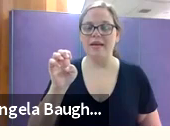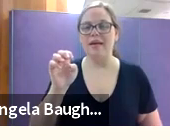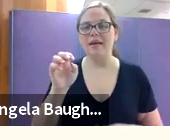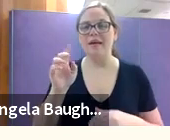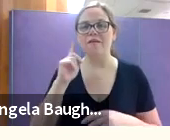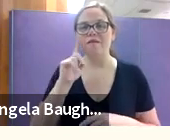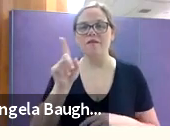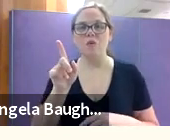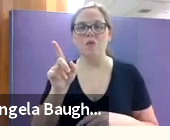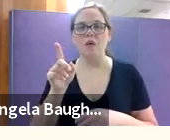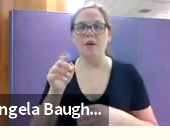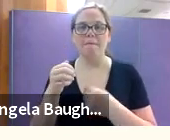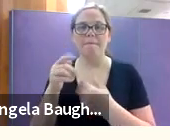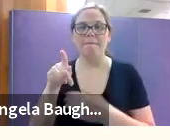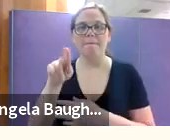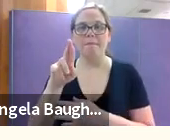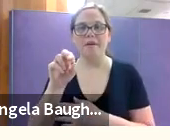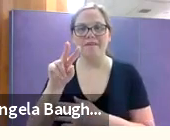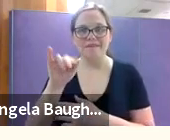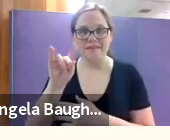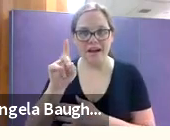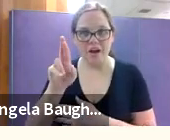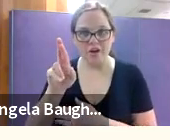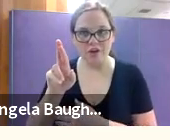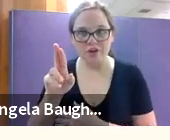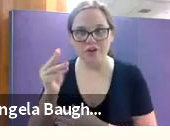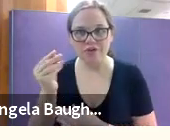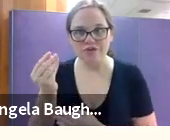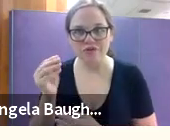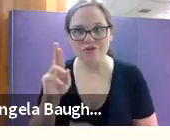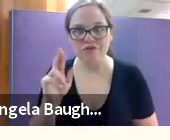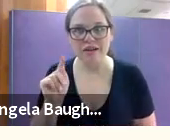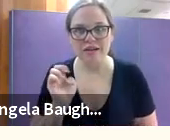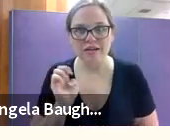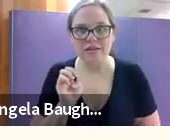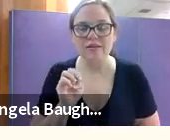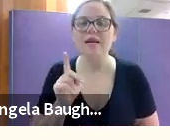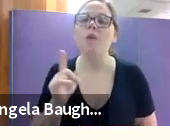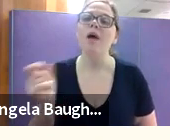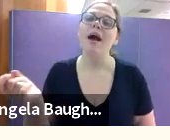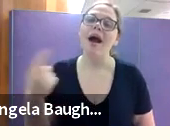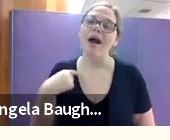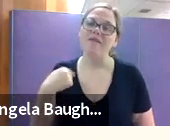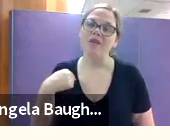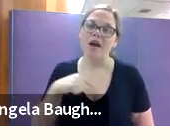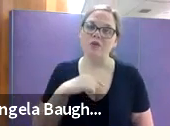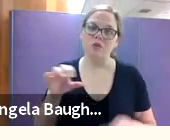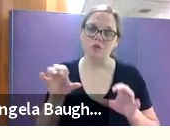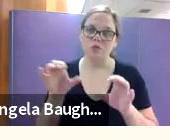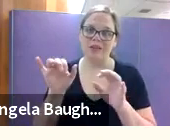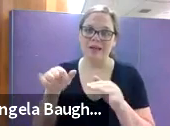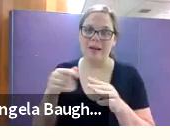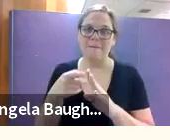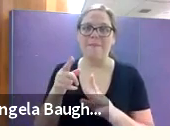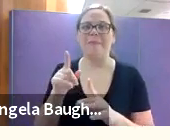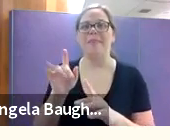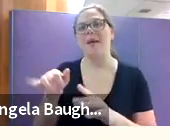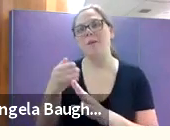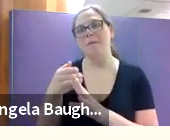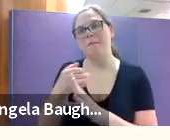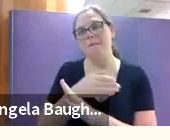that? Now, that was something that was asked for us to do, but that was before we had